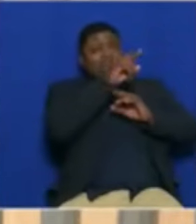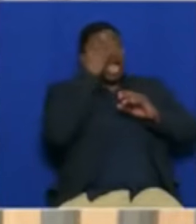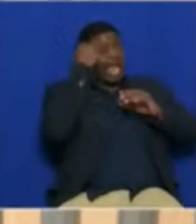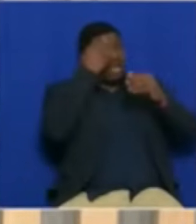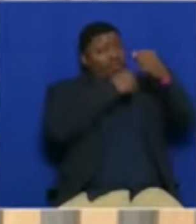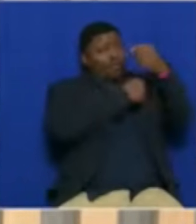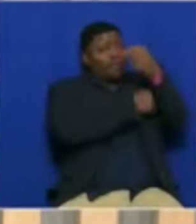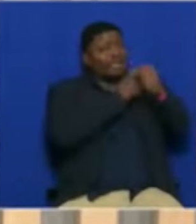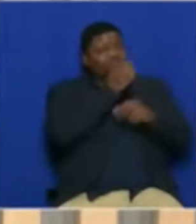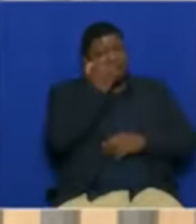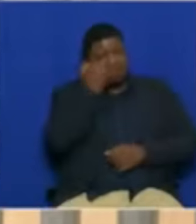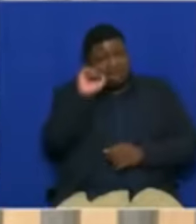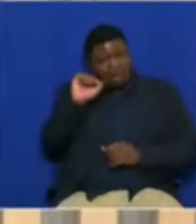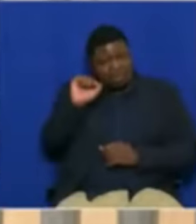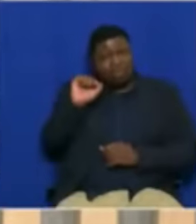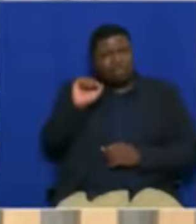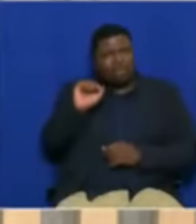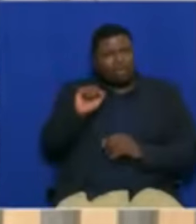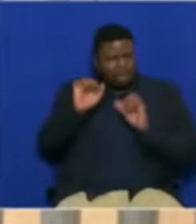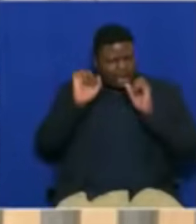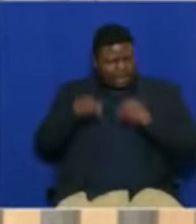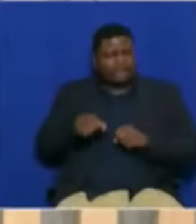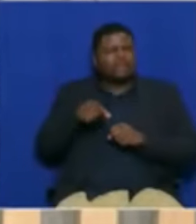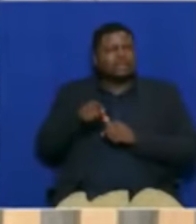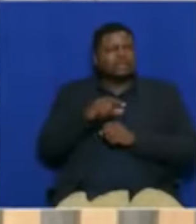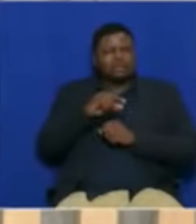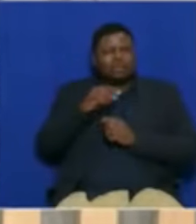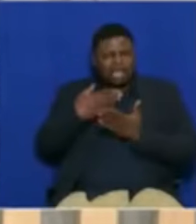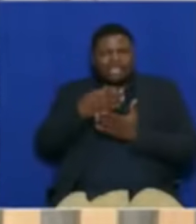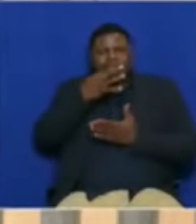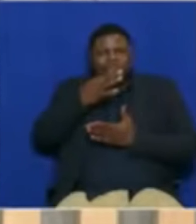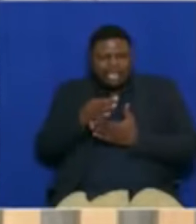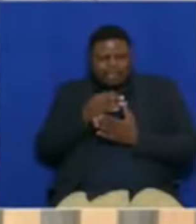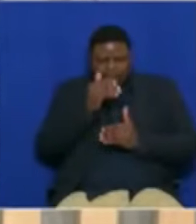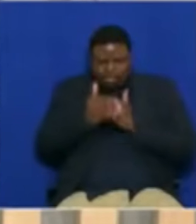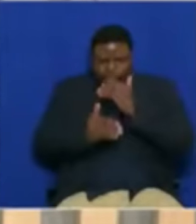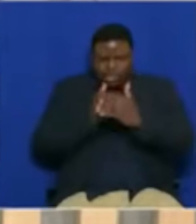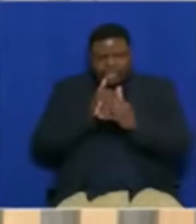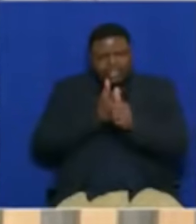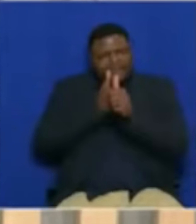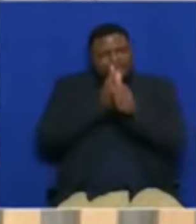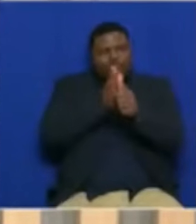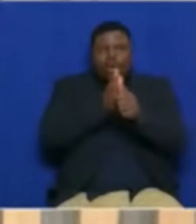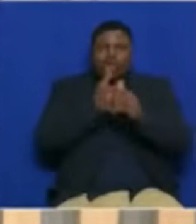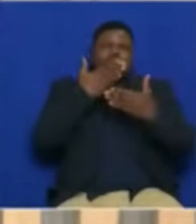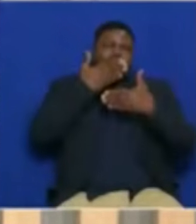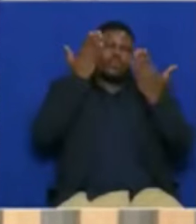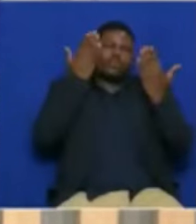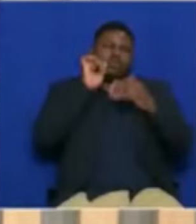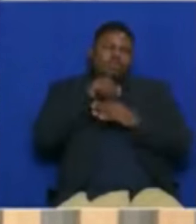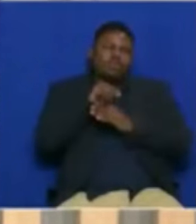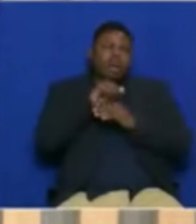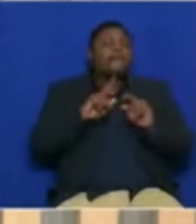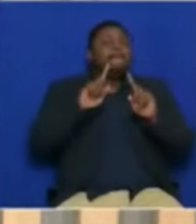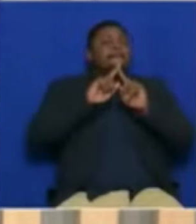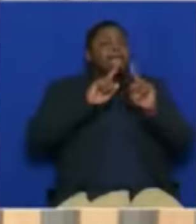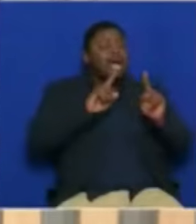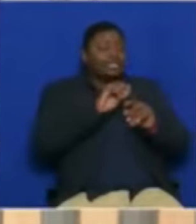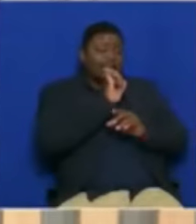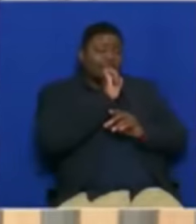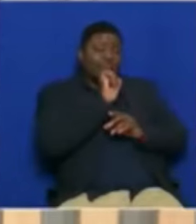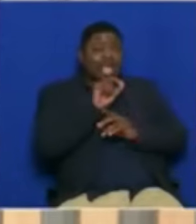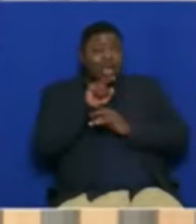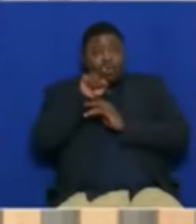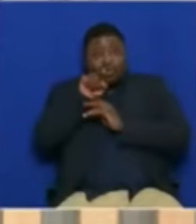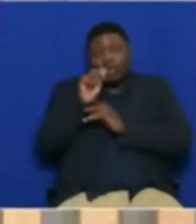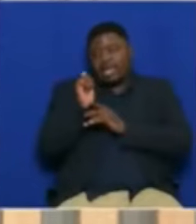authority. But that doesn't seem to be your case. Yesterday, your challenge was to the constitution of the panel, and I just wanted to